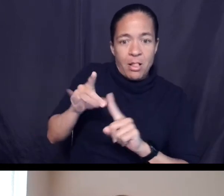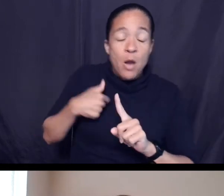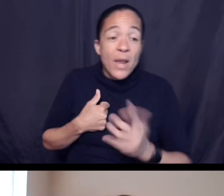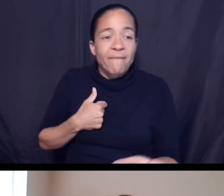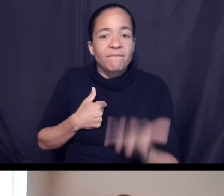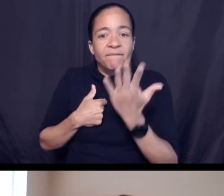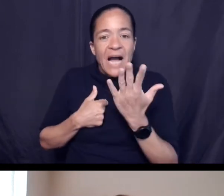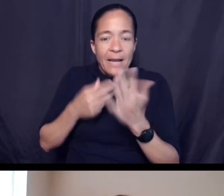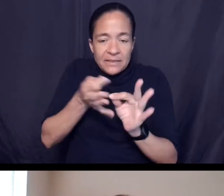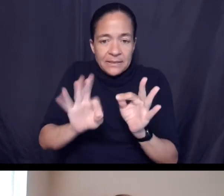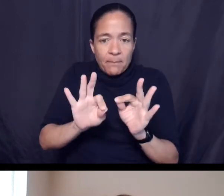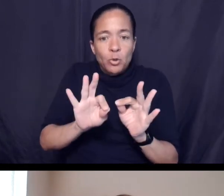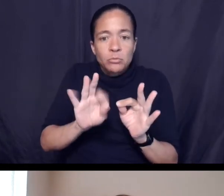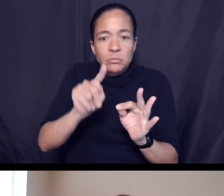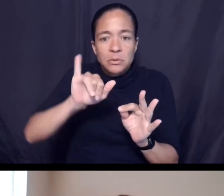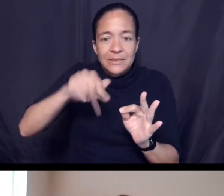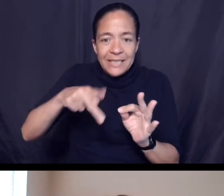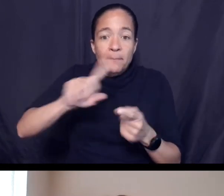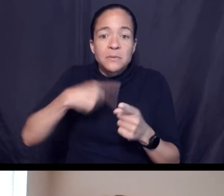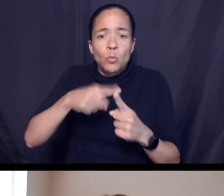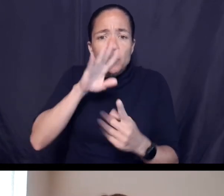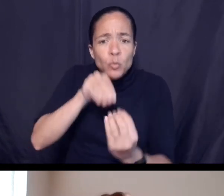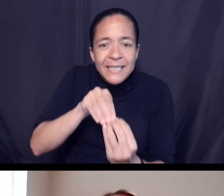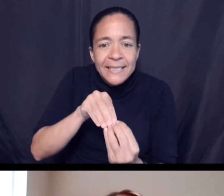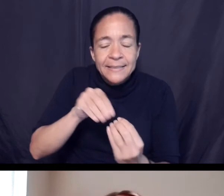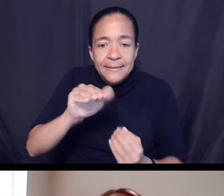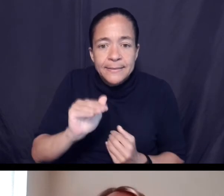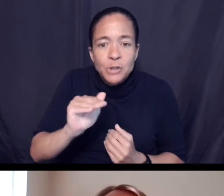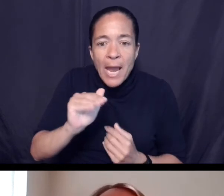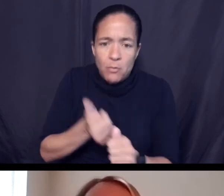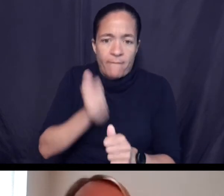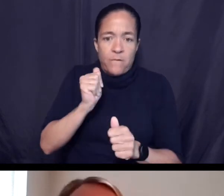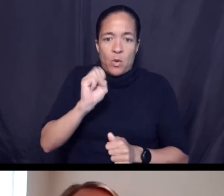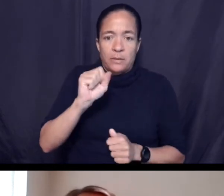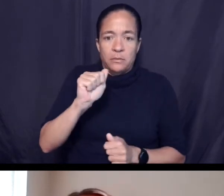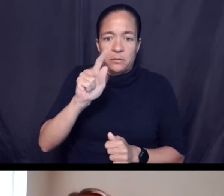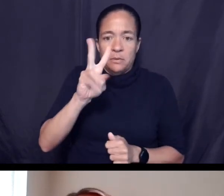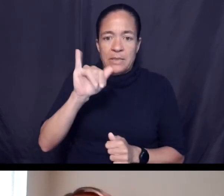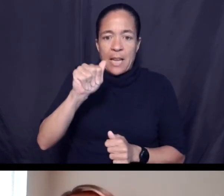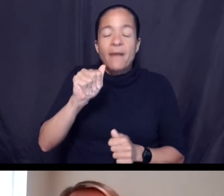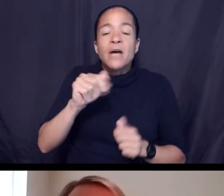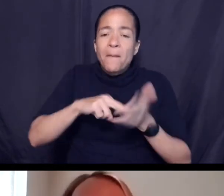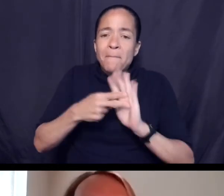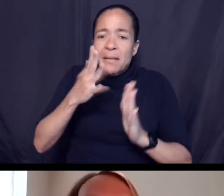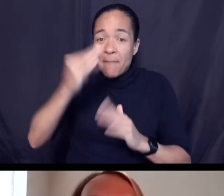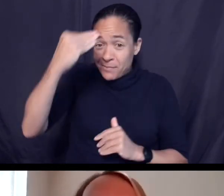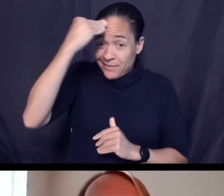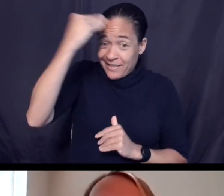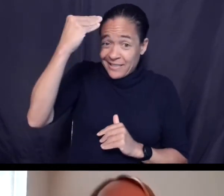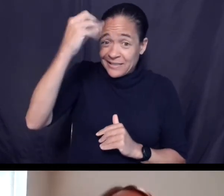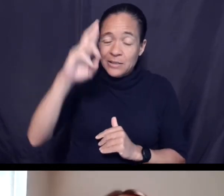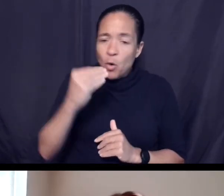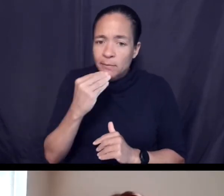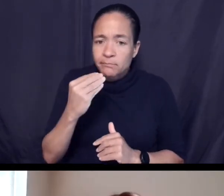5 simple tips. Avoid contact with saliva when kissing a child. To us, that means maybe kissing a kid on the forehead instead of on the